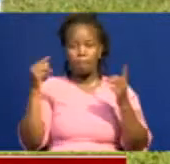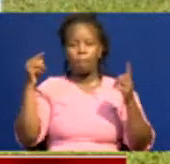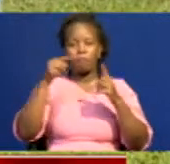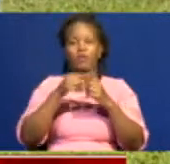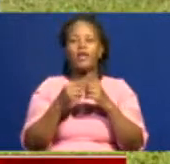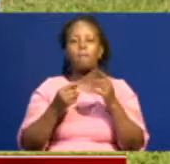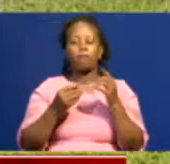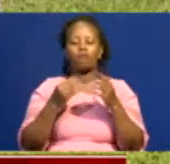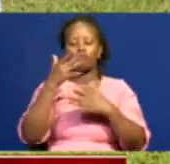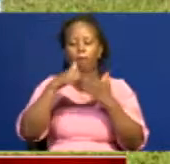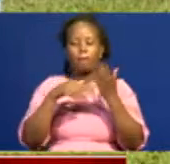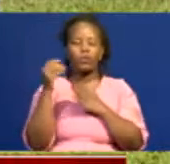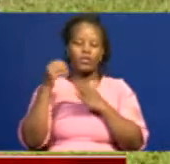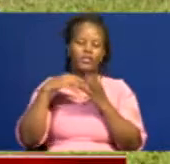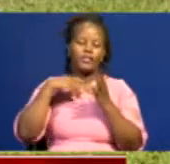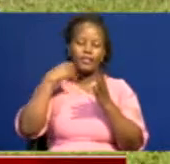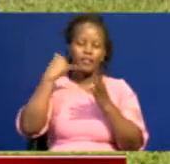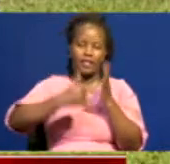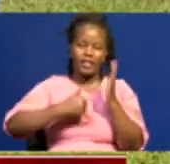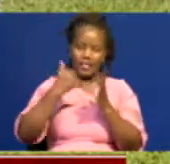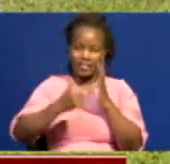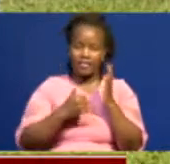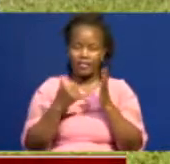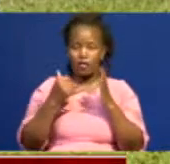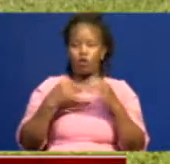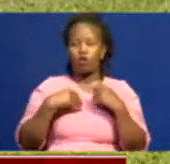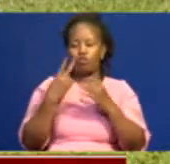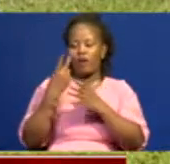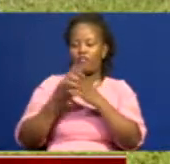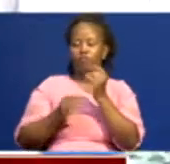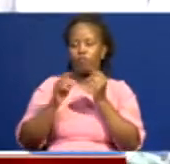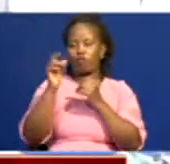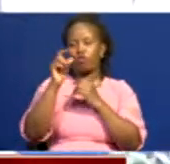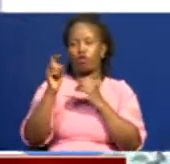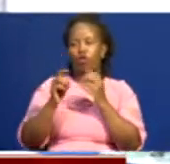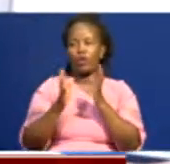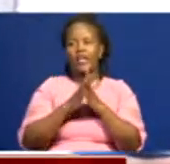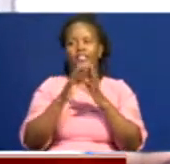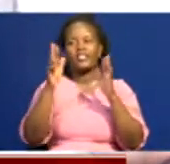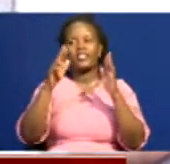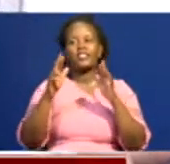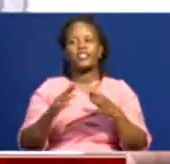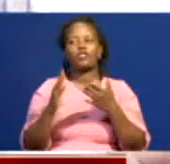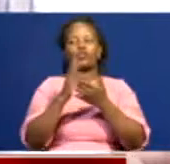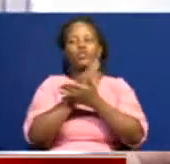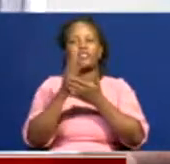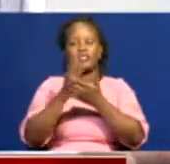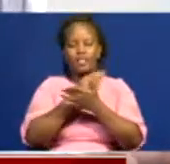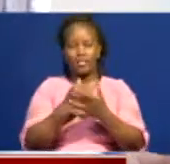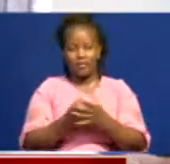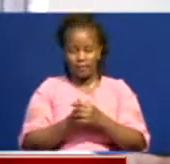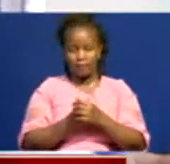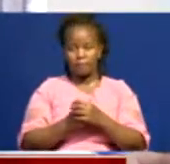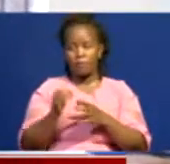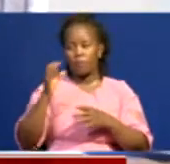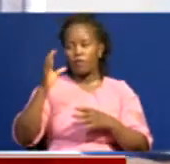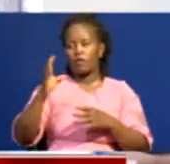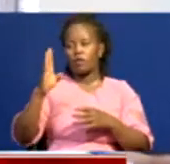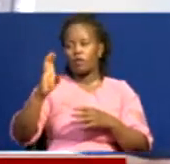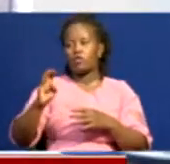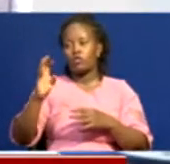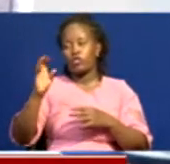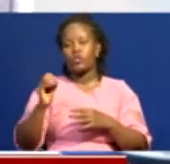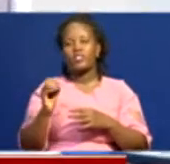industries that can access both local market and international market. Special Economic Zones Authority CEO Kennedy Chalule